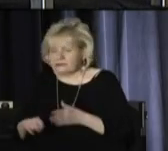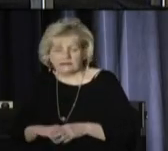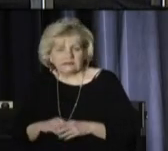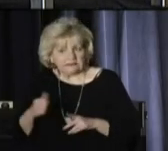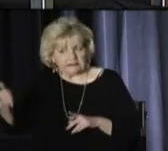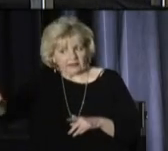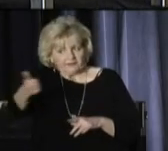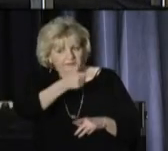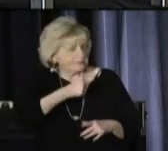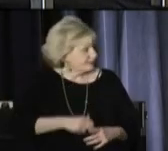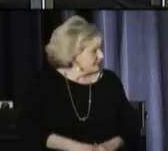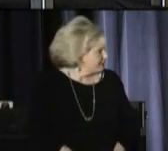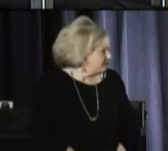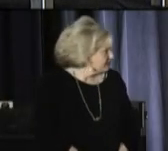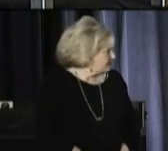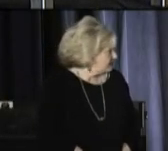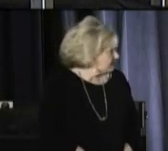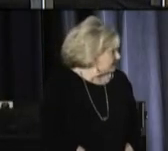selves.